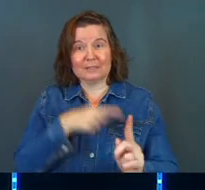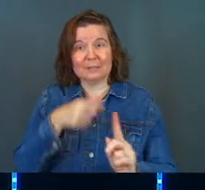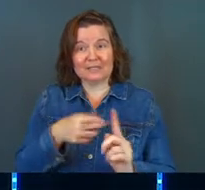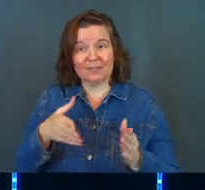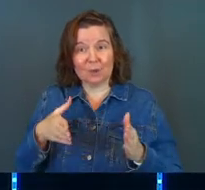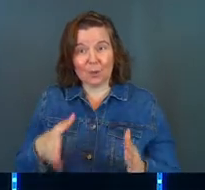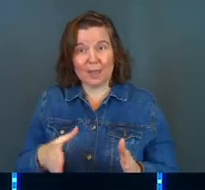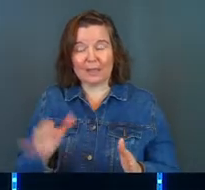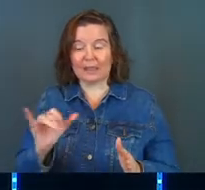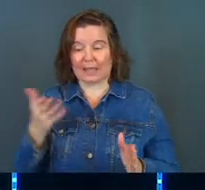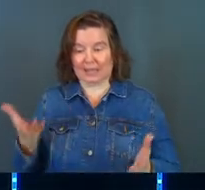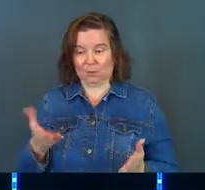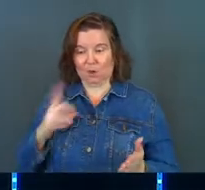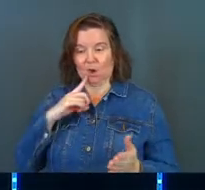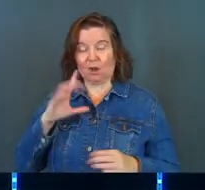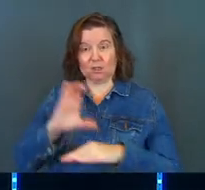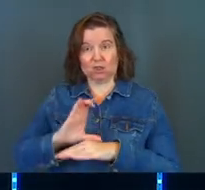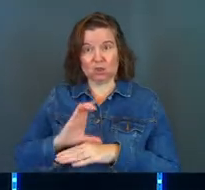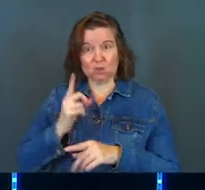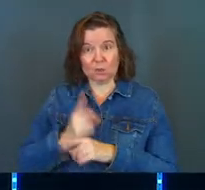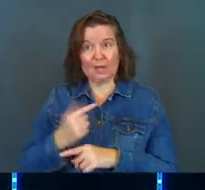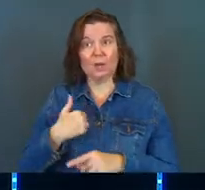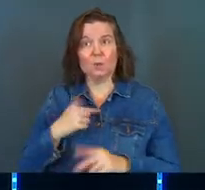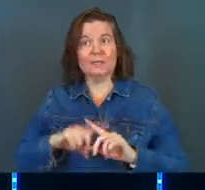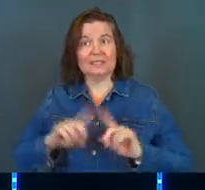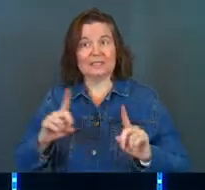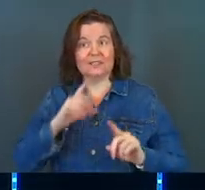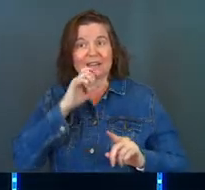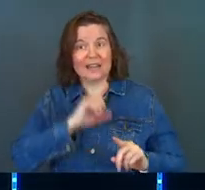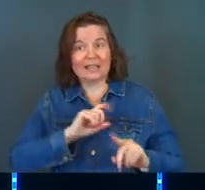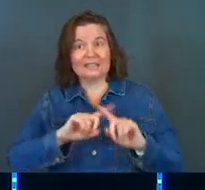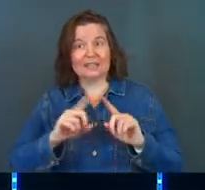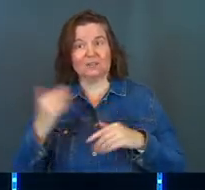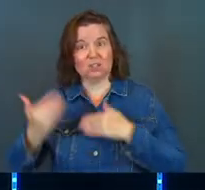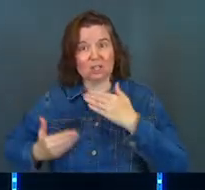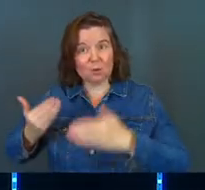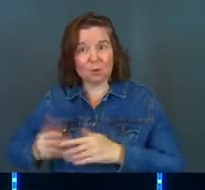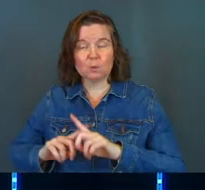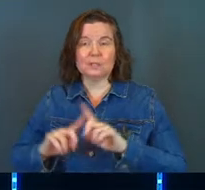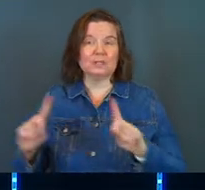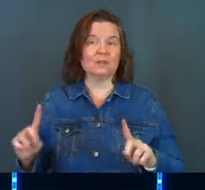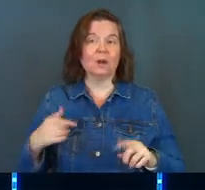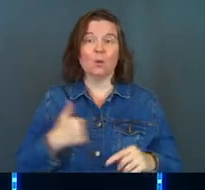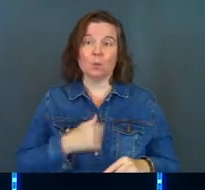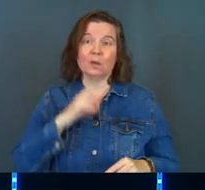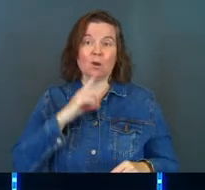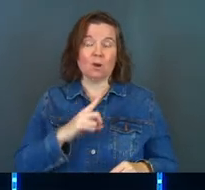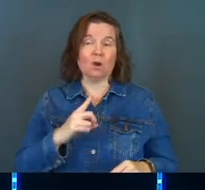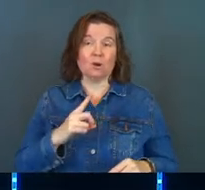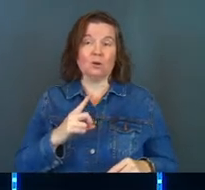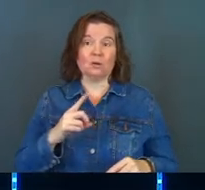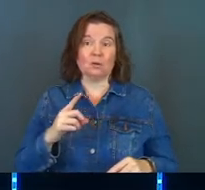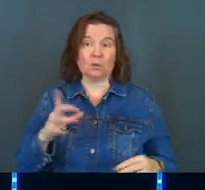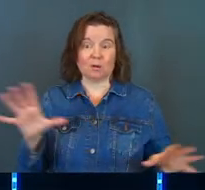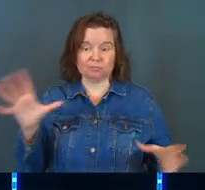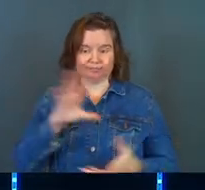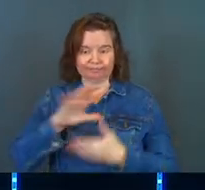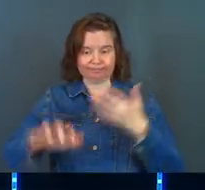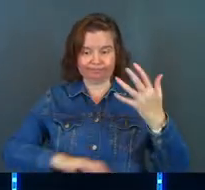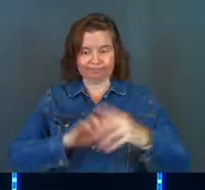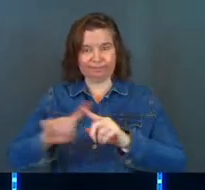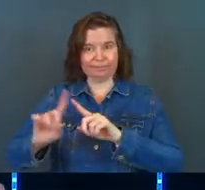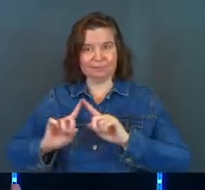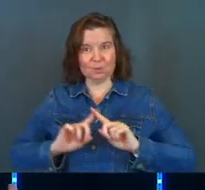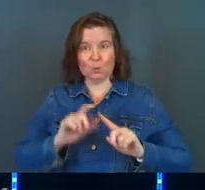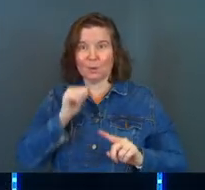specific way. Like here we are in this church, right? Like we're different ages, we're different generations, we're different. I mean, we're a melting pot kind of a